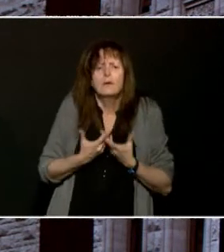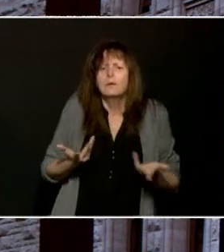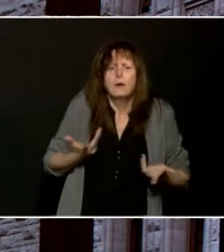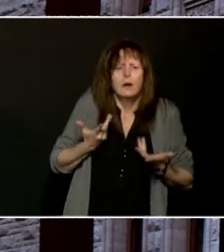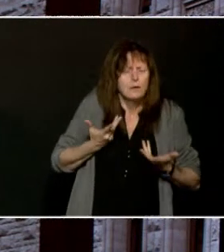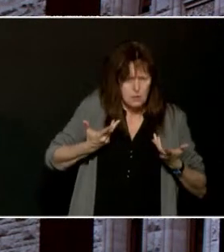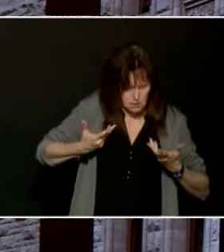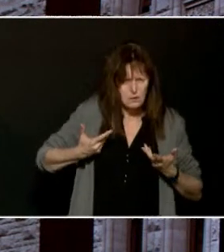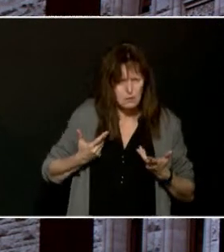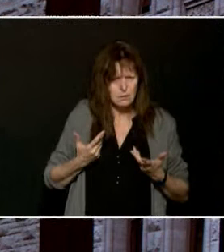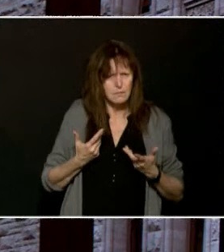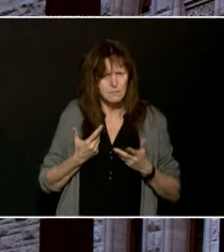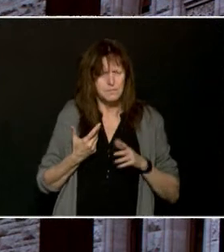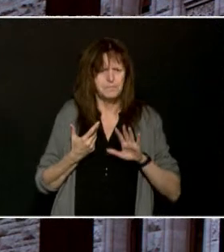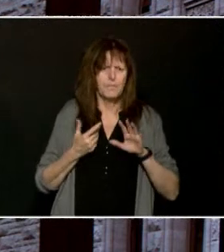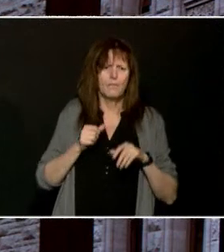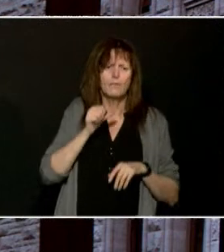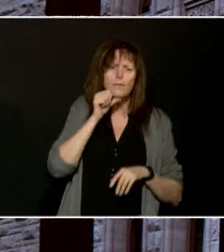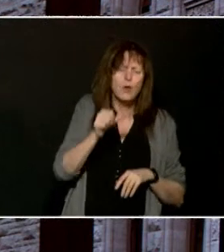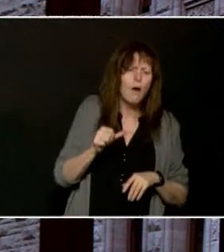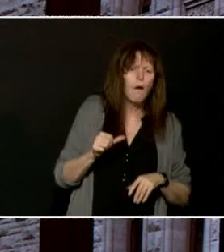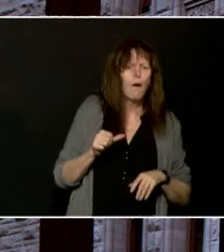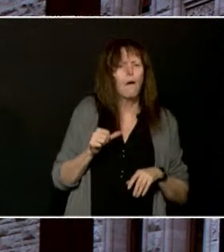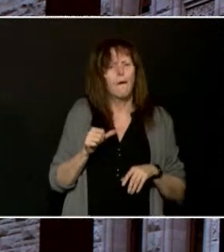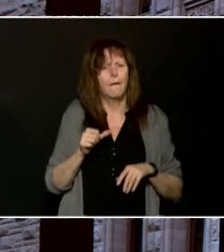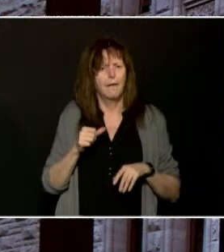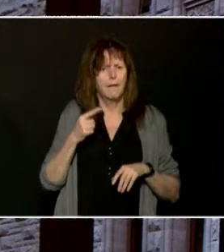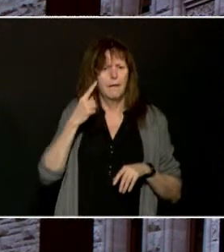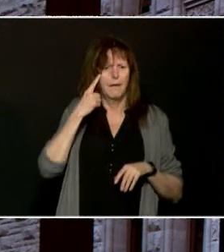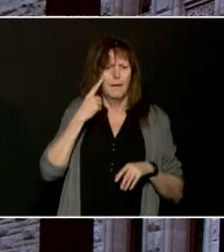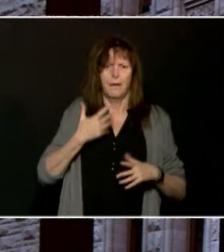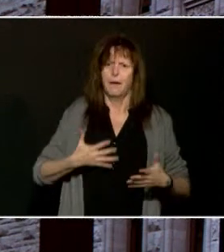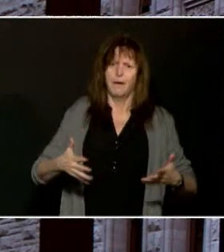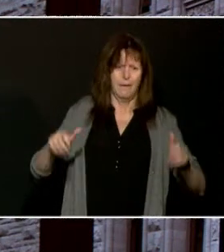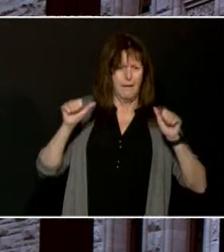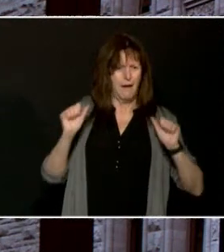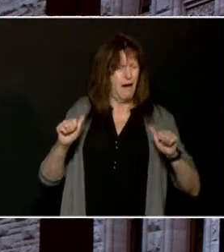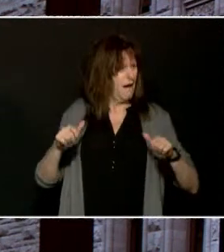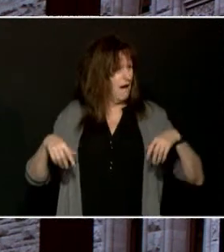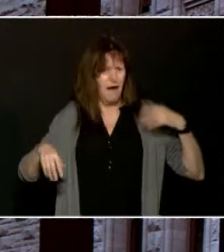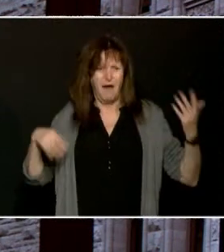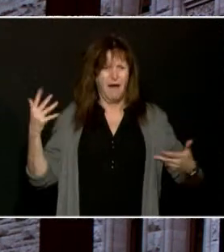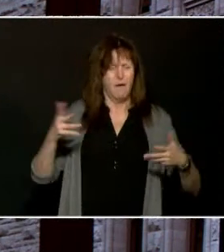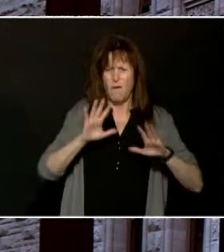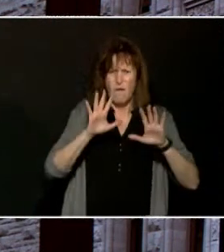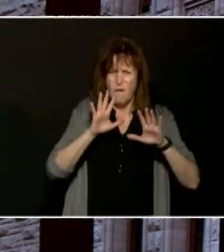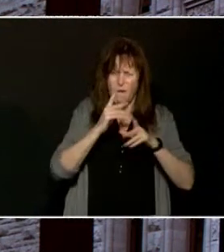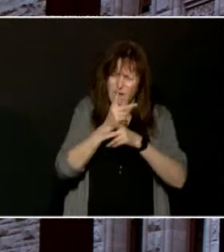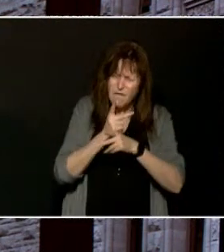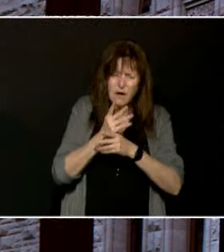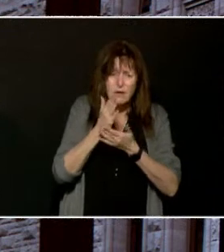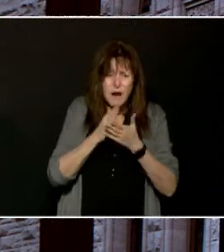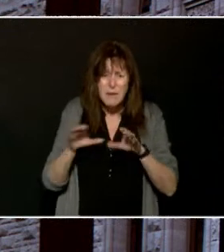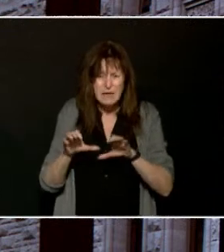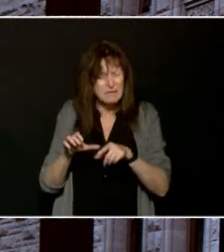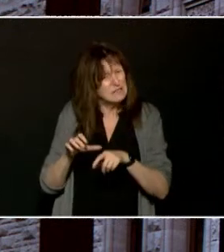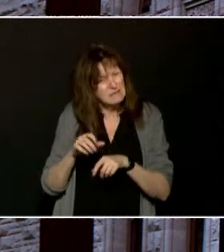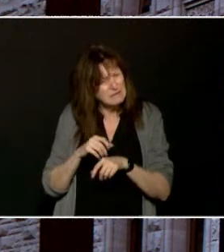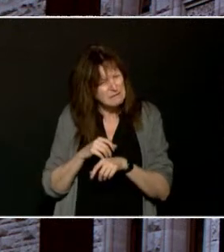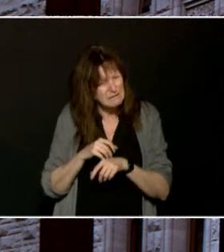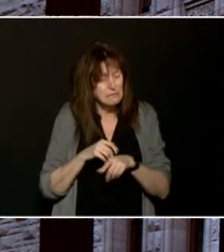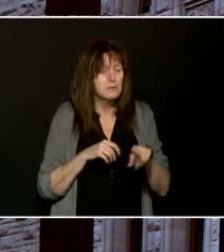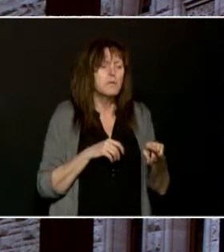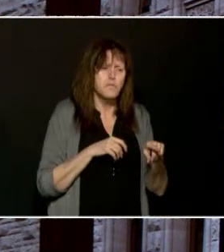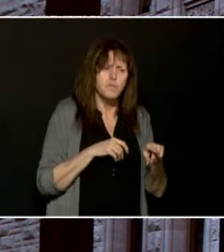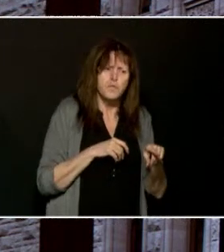so it isn't just without any caution. There is some caution with some activities, and by doing some things, you can make some things that weren't there